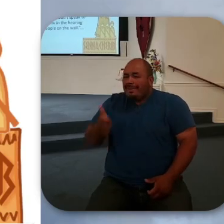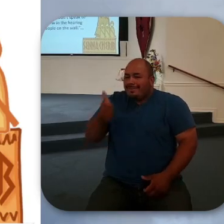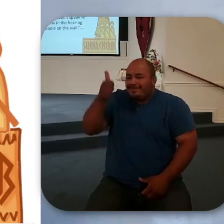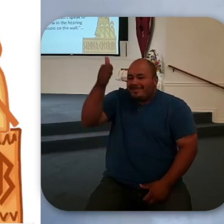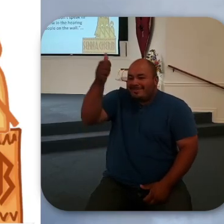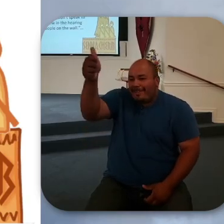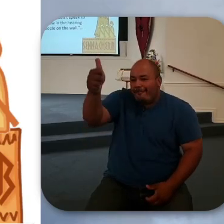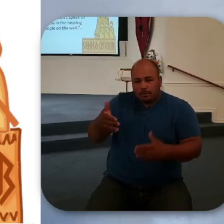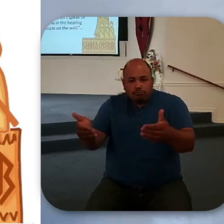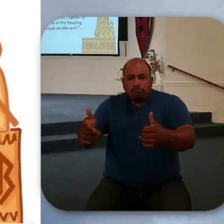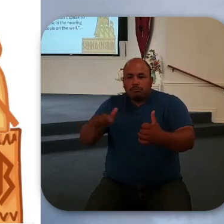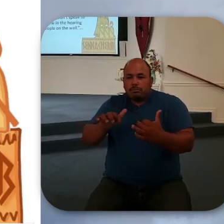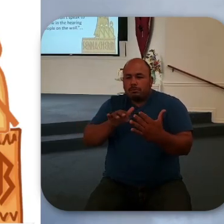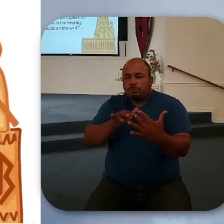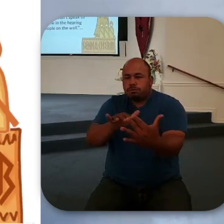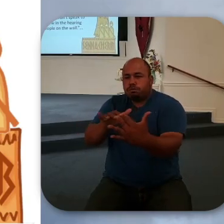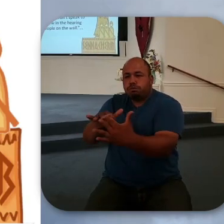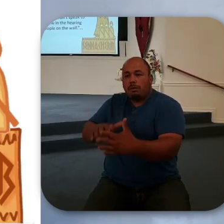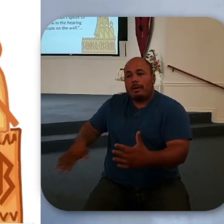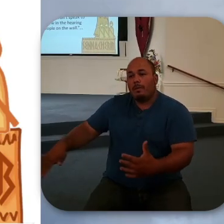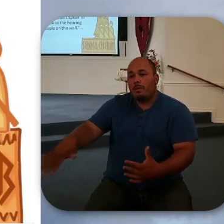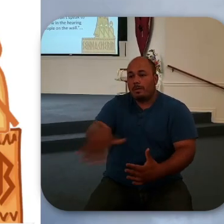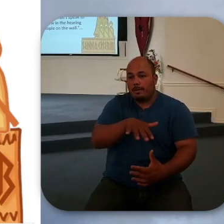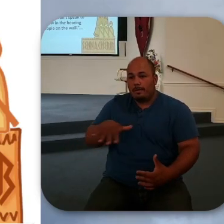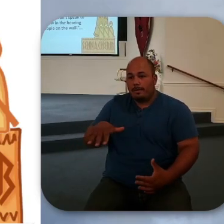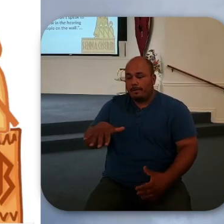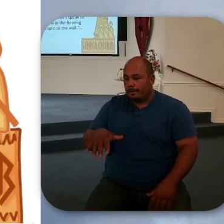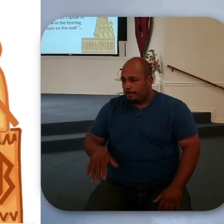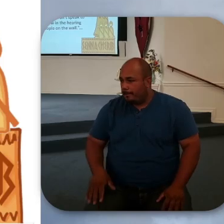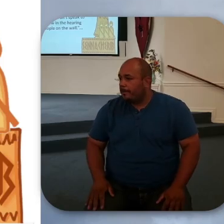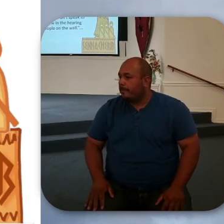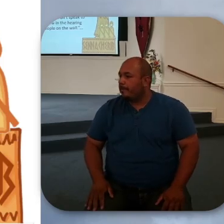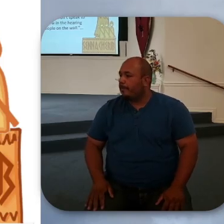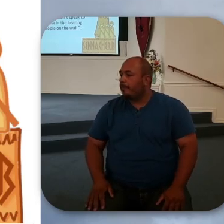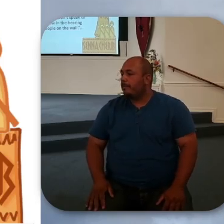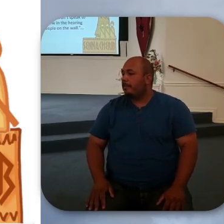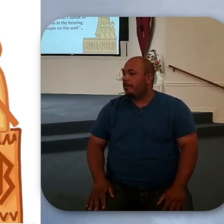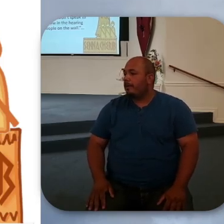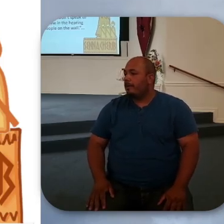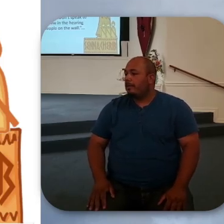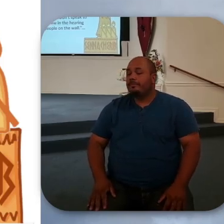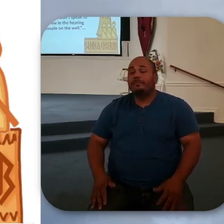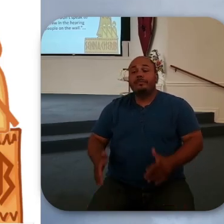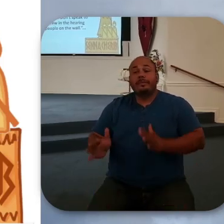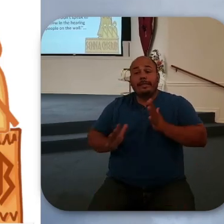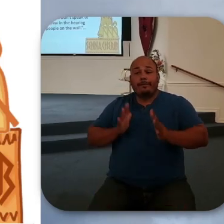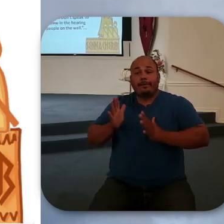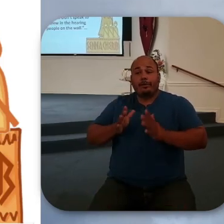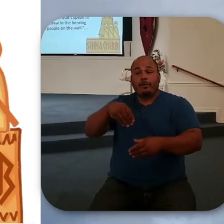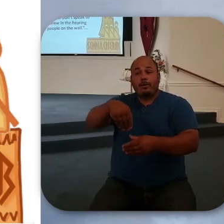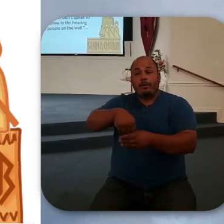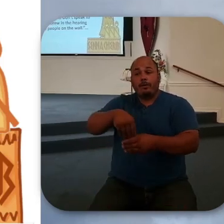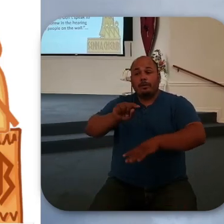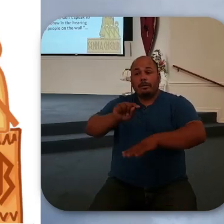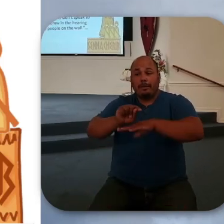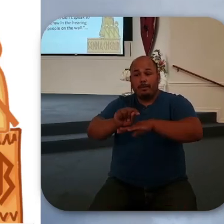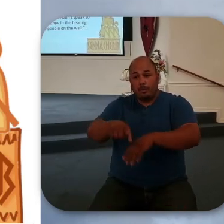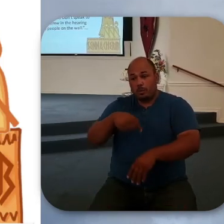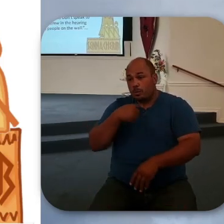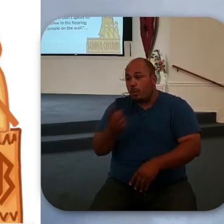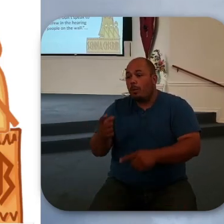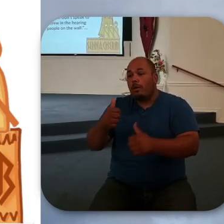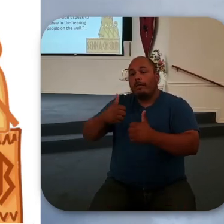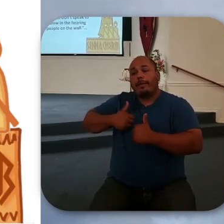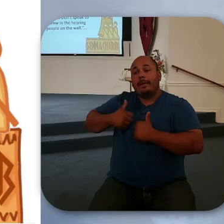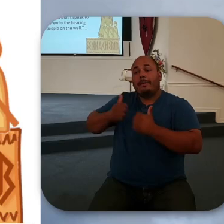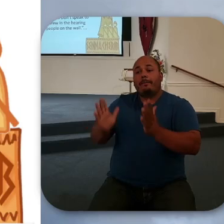it." Then Eliakim, son of Hilkiah, and Shebna and Joah said to the field commander,